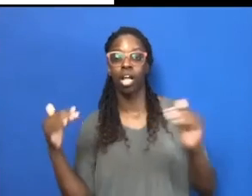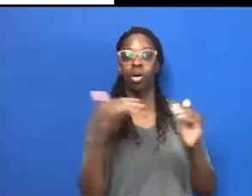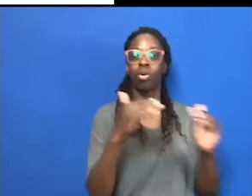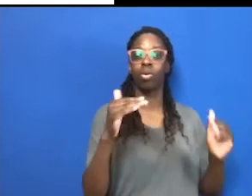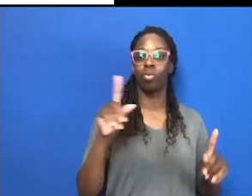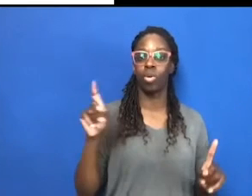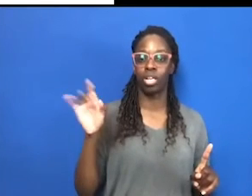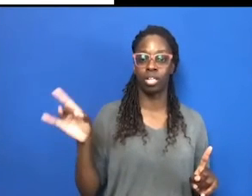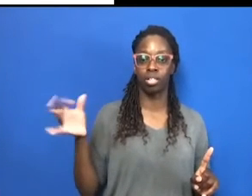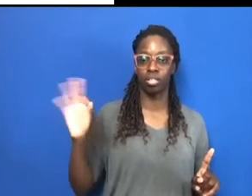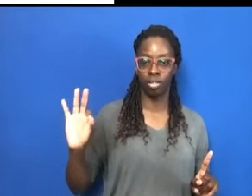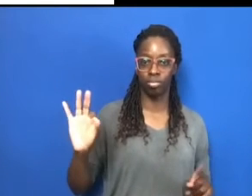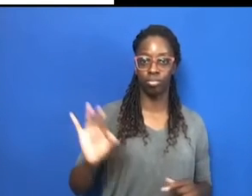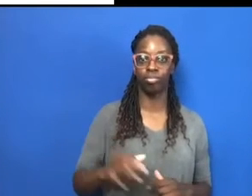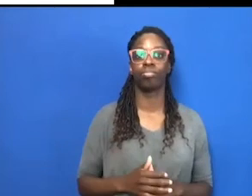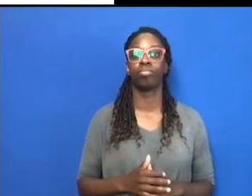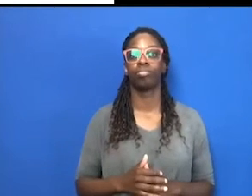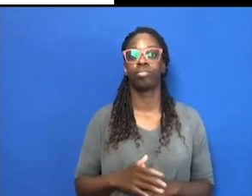189.